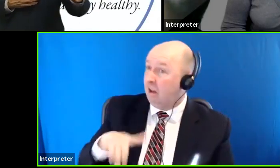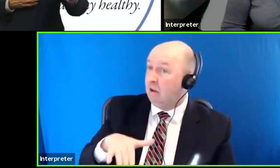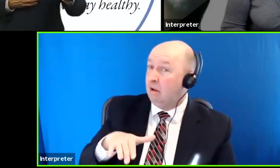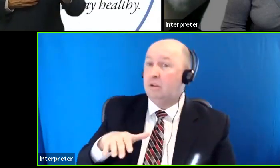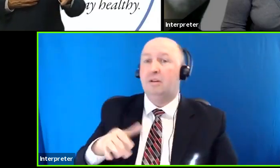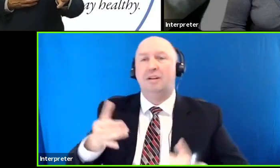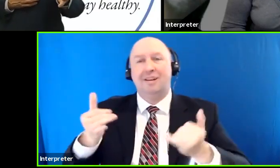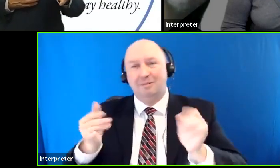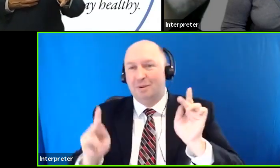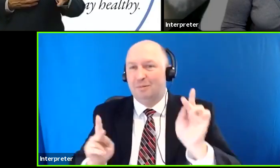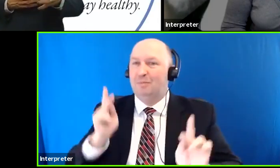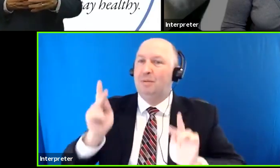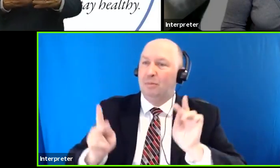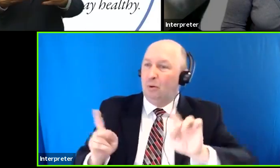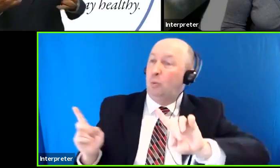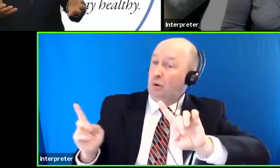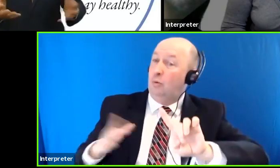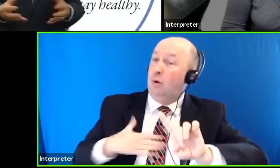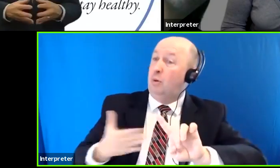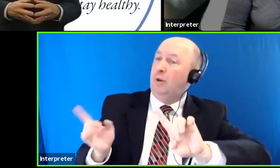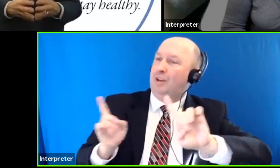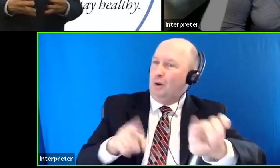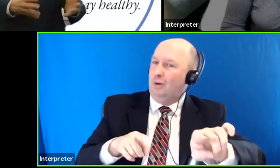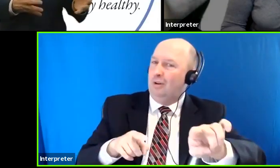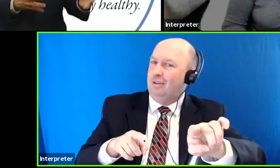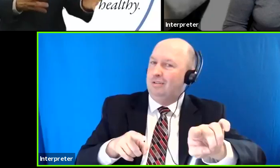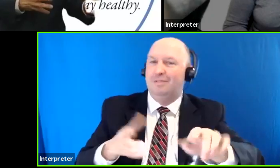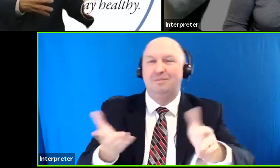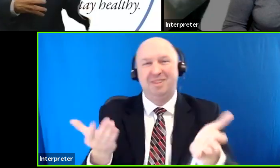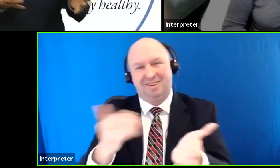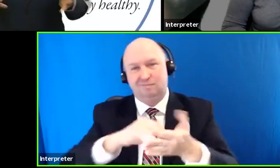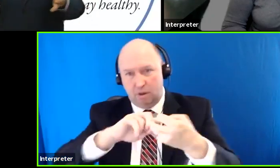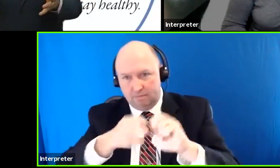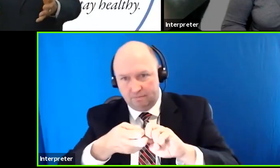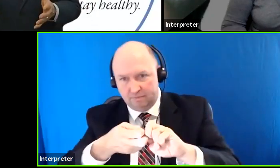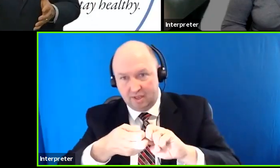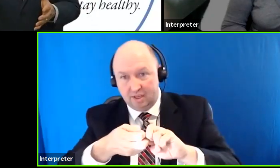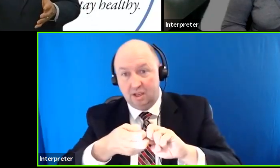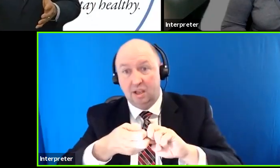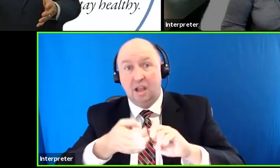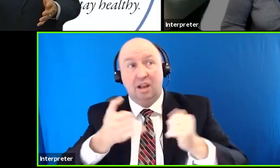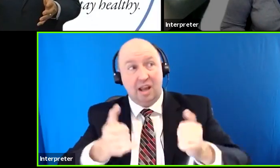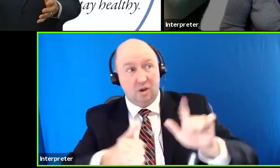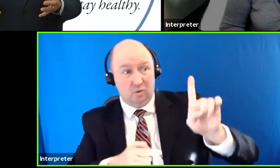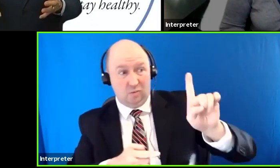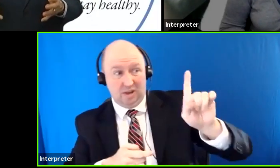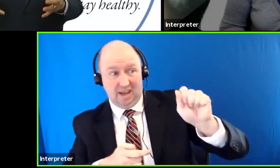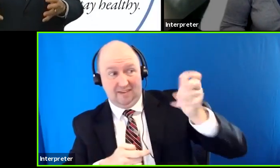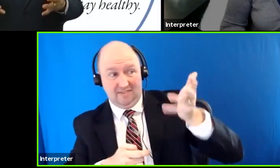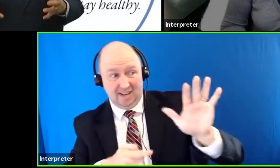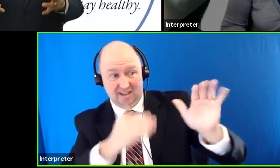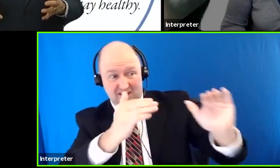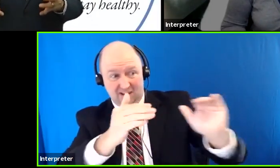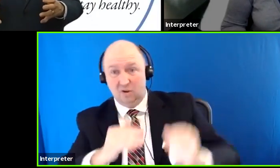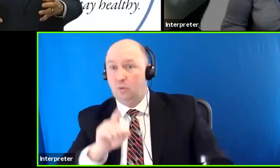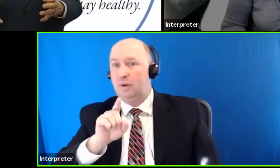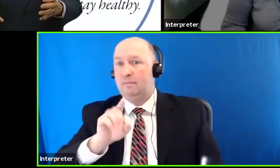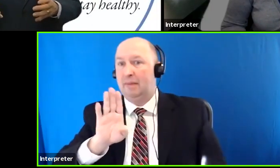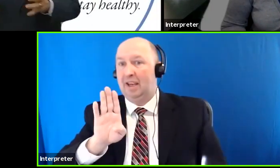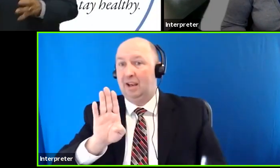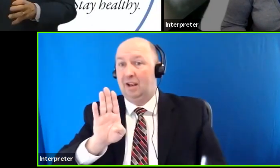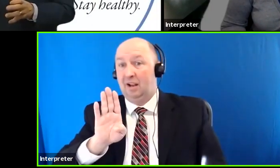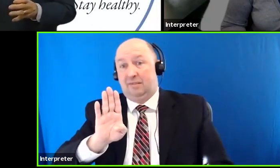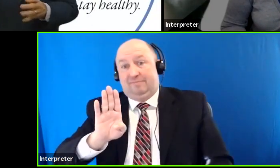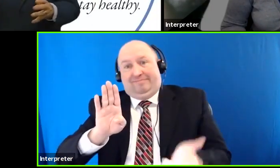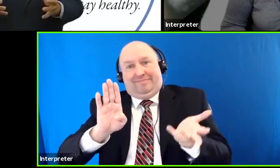individuals now want to come and get vaccinated. The problem is, again, we've now moved on to this 1B, and those are all the doses that we have.